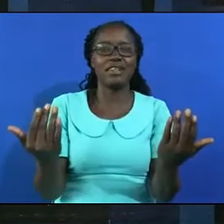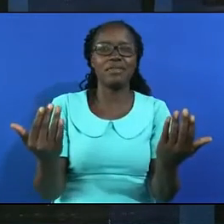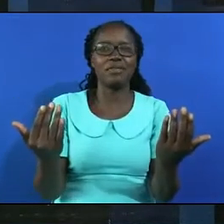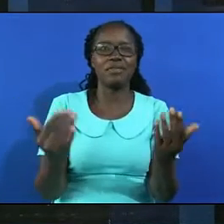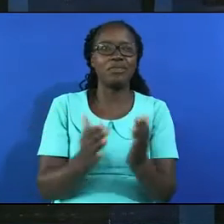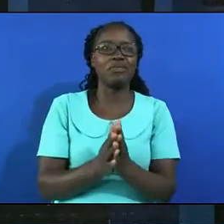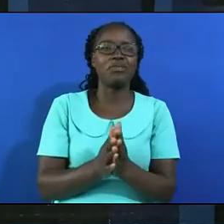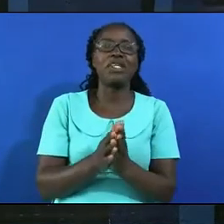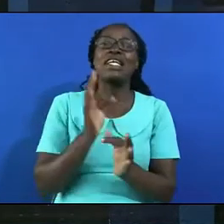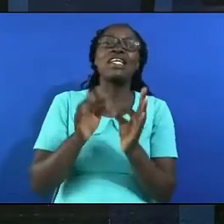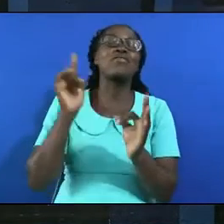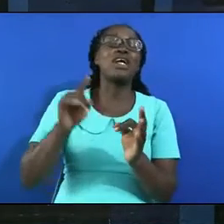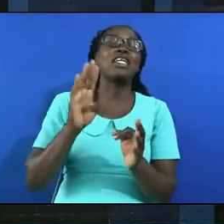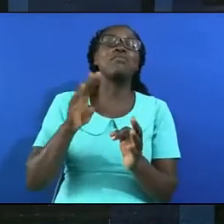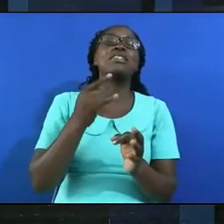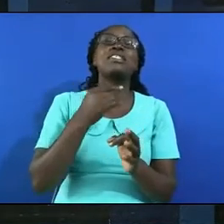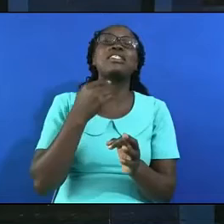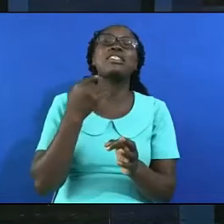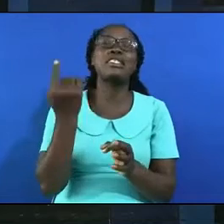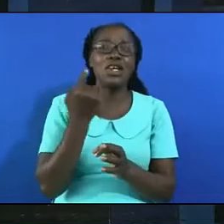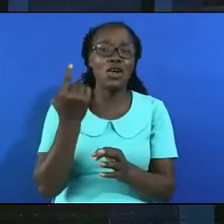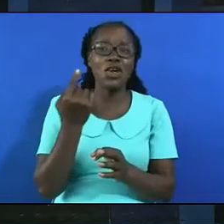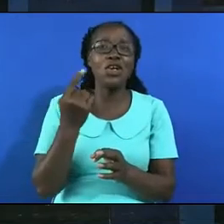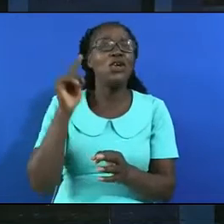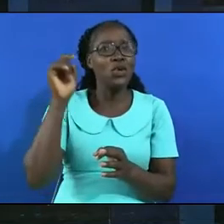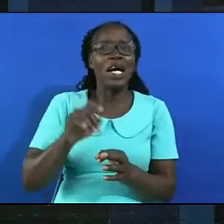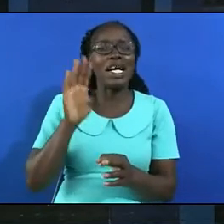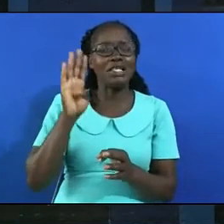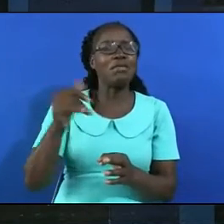single, I can't hear you. If you can't be